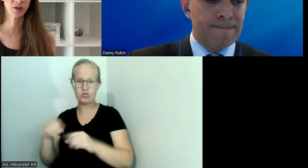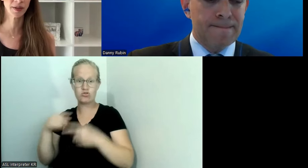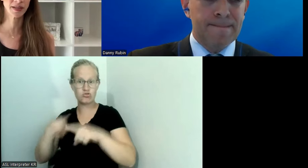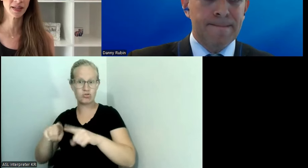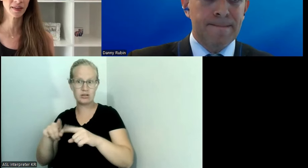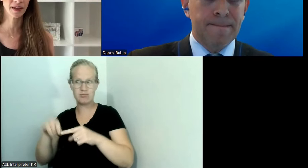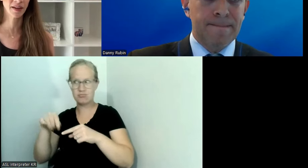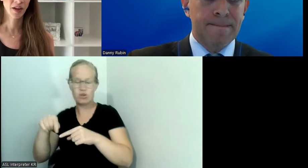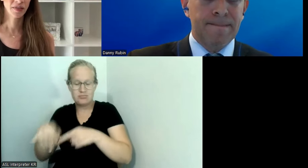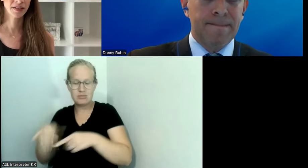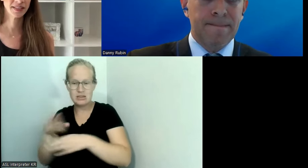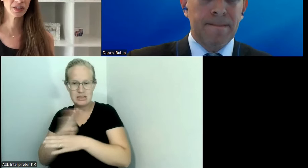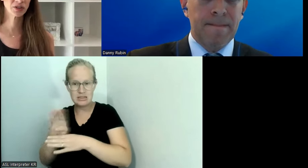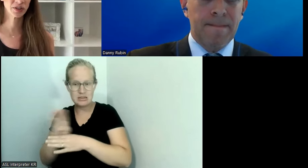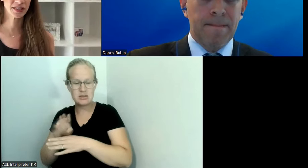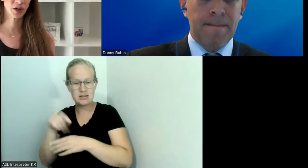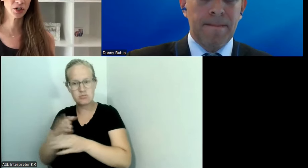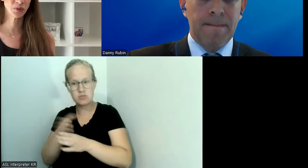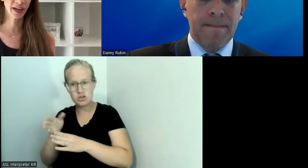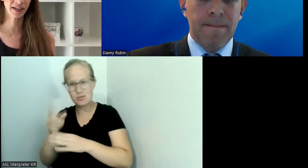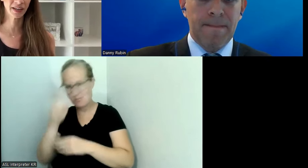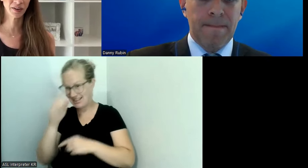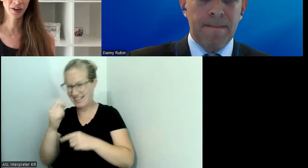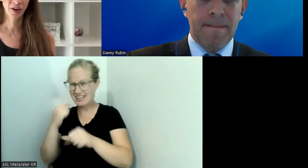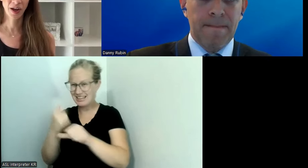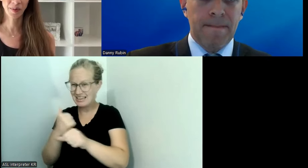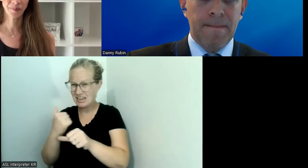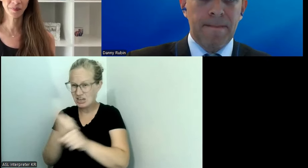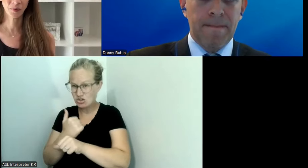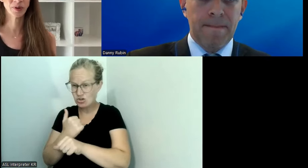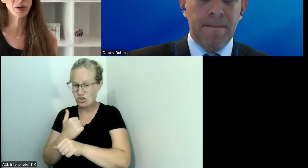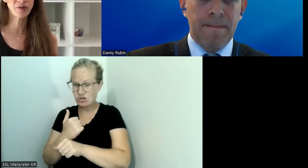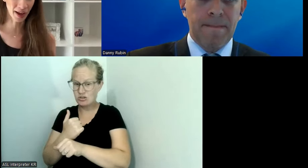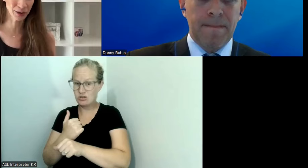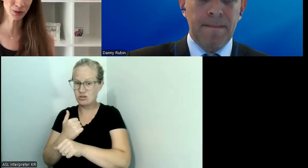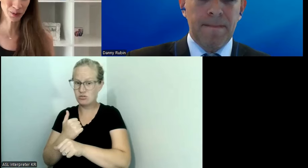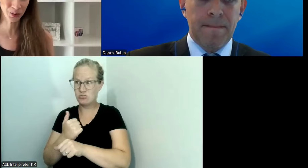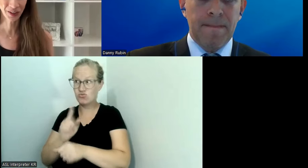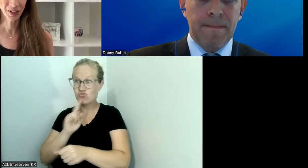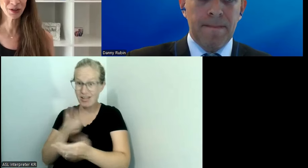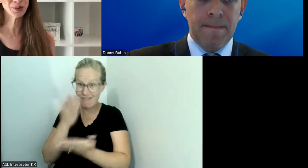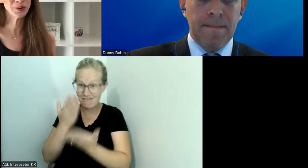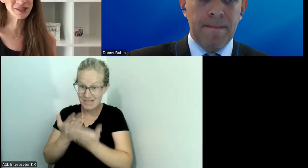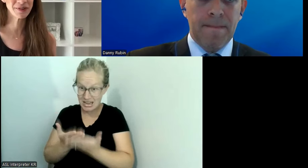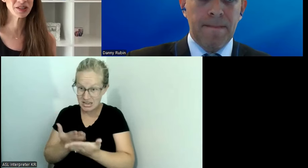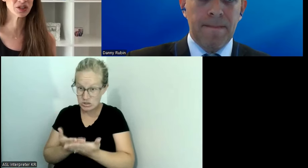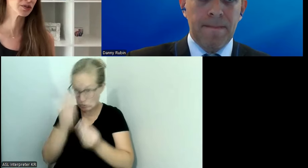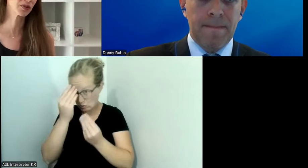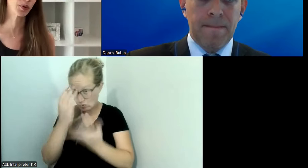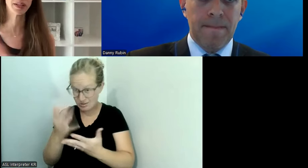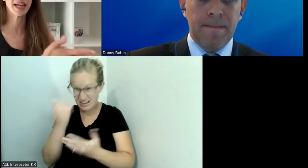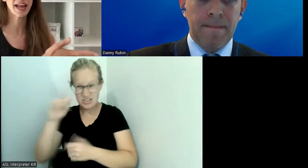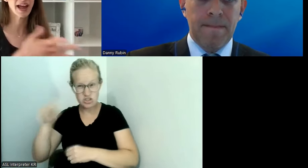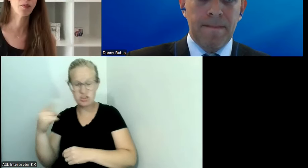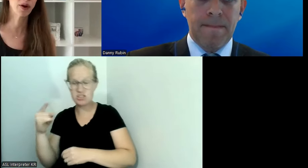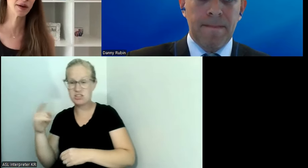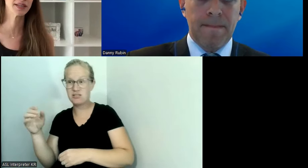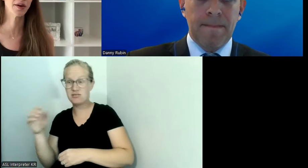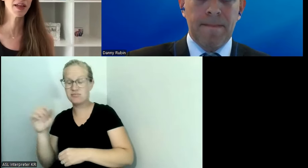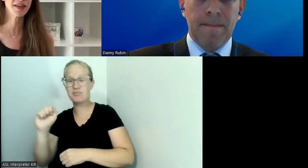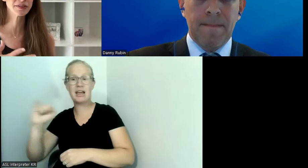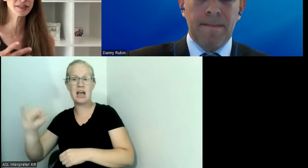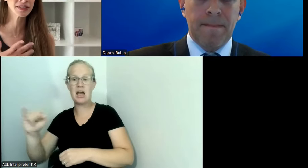industry? Because I think the danger is, are you getting, um, real factual news if it's just thrown into AI